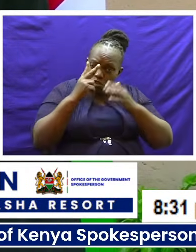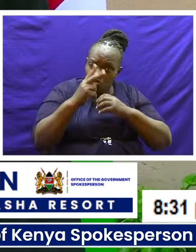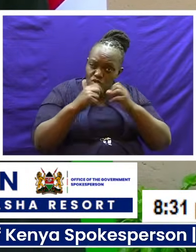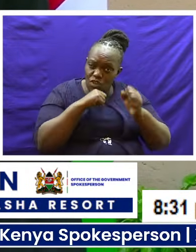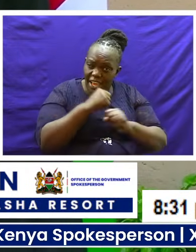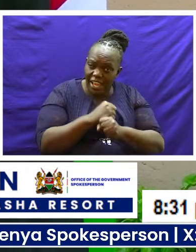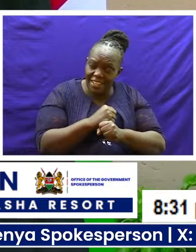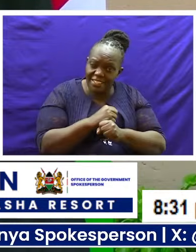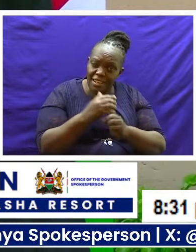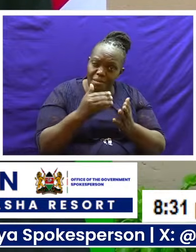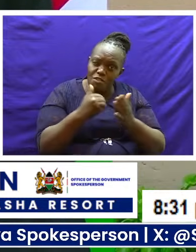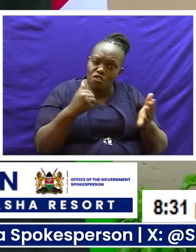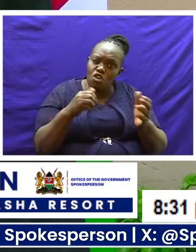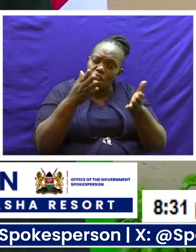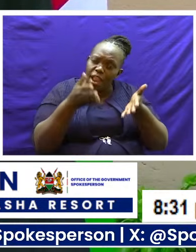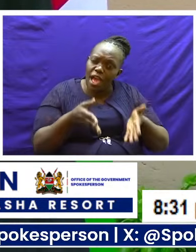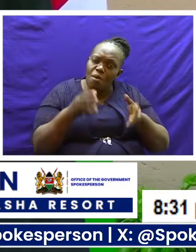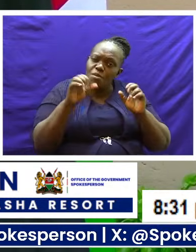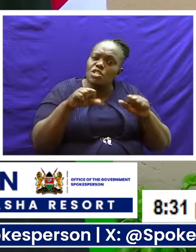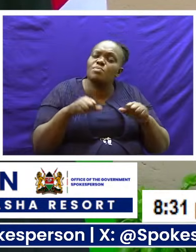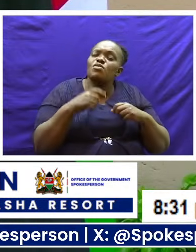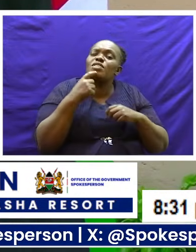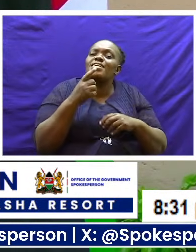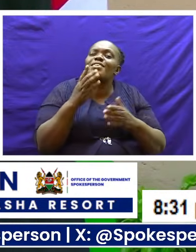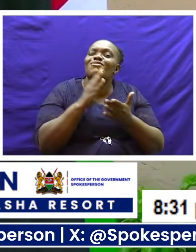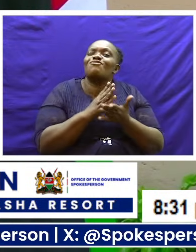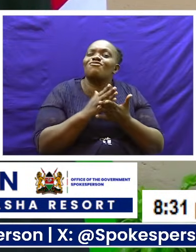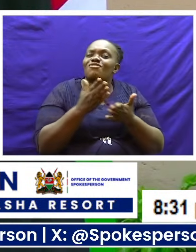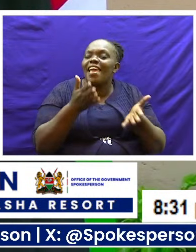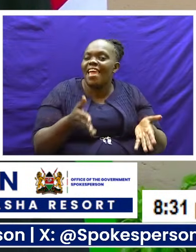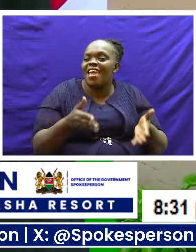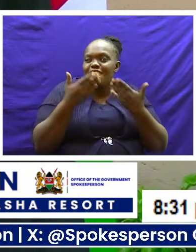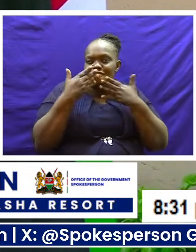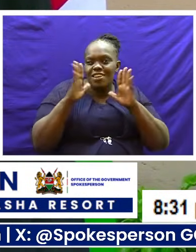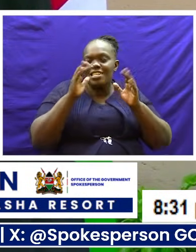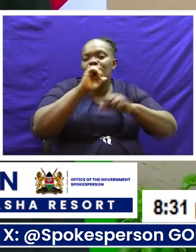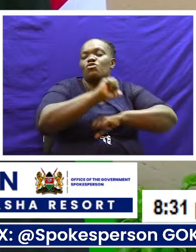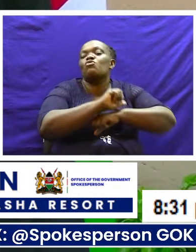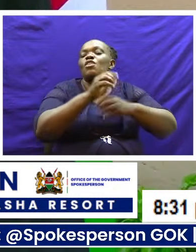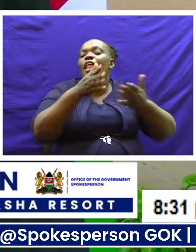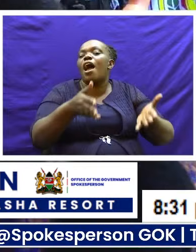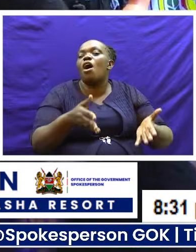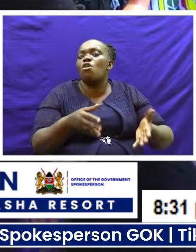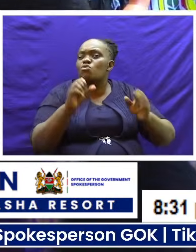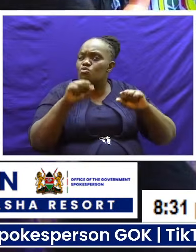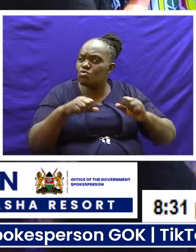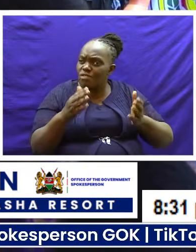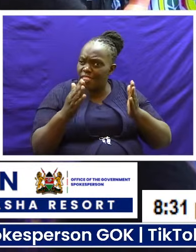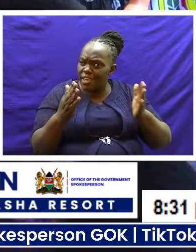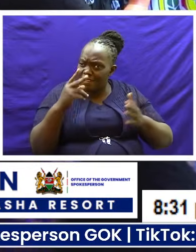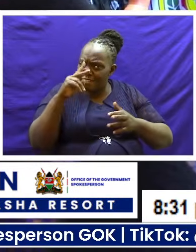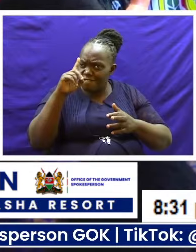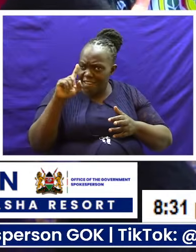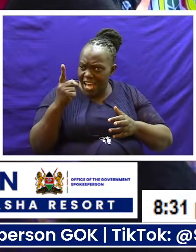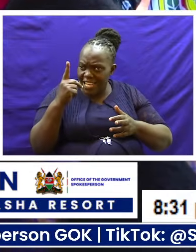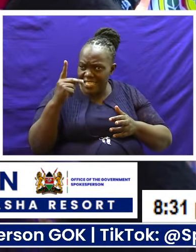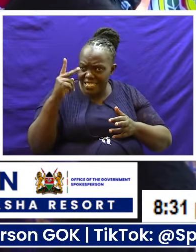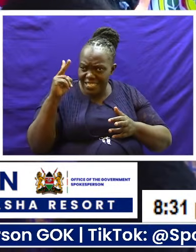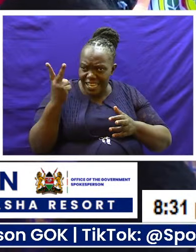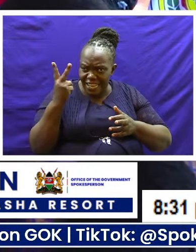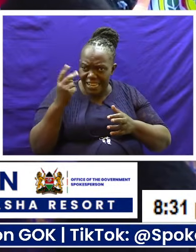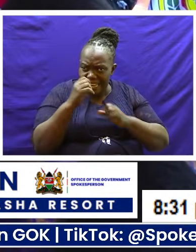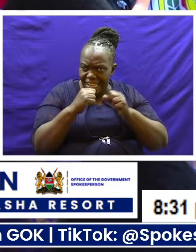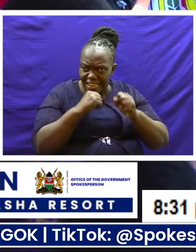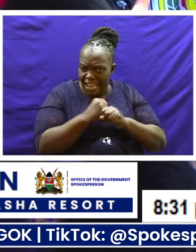years before we can now say, hapa sasa maliza shule. So you can do it within the 1st, 2nd year still? The 1st and